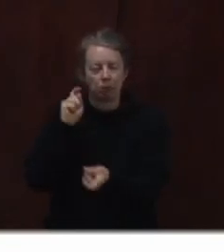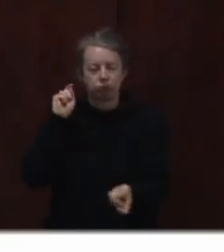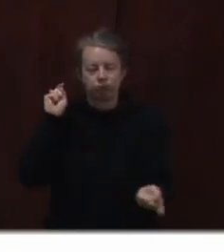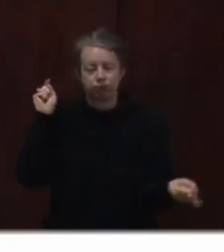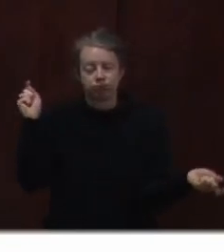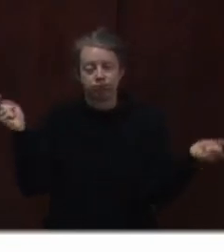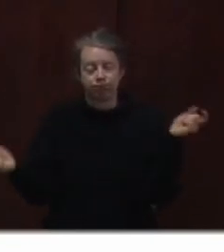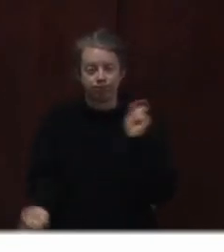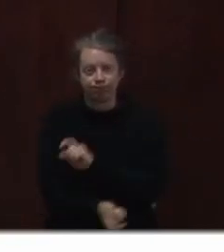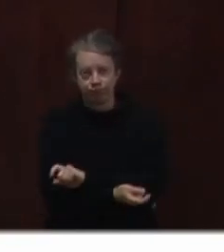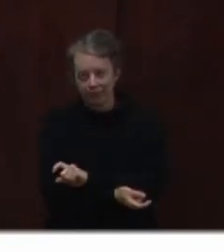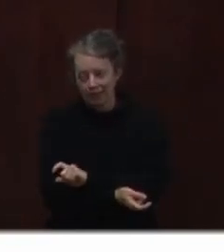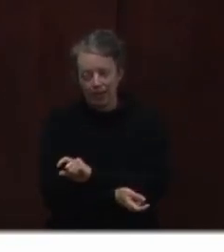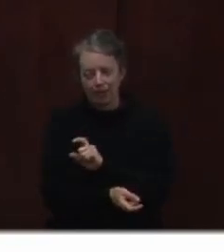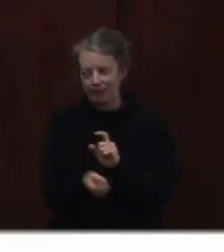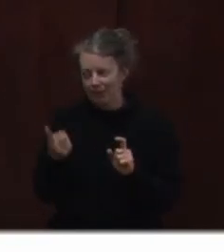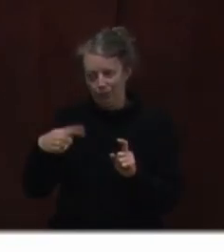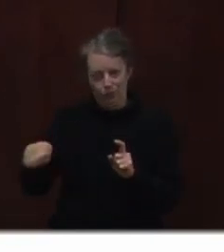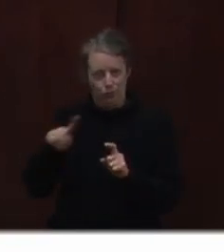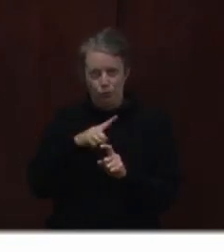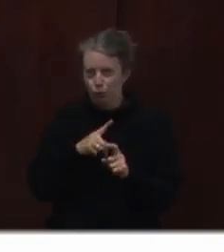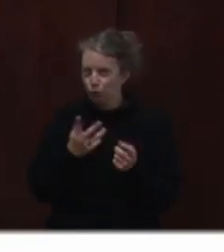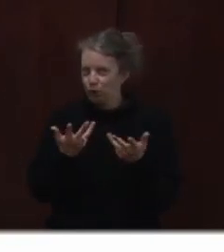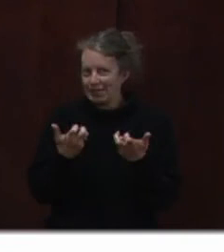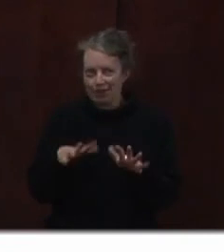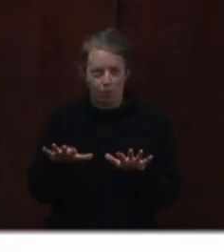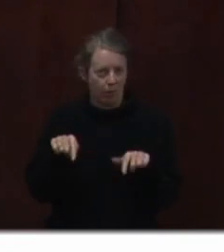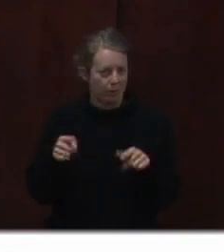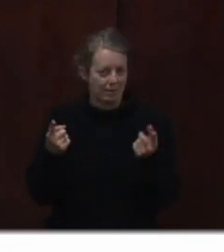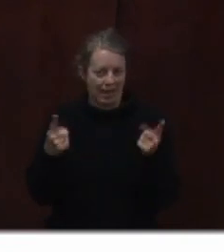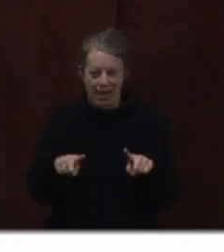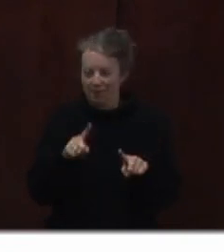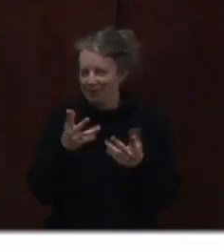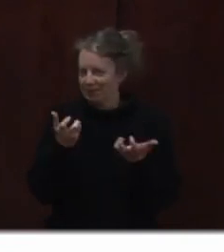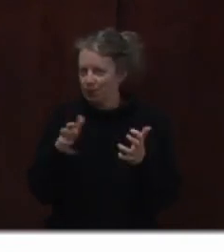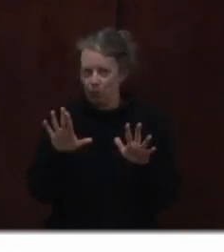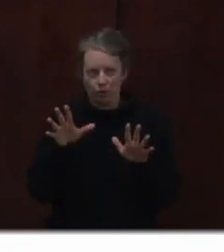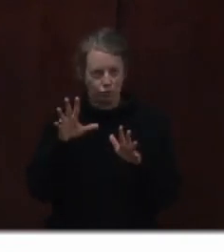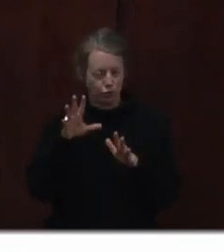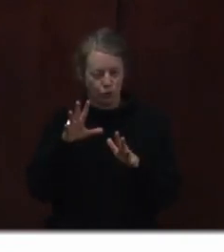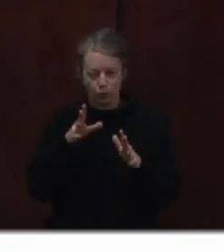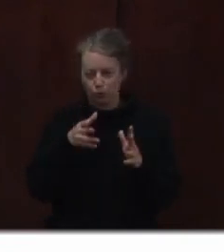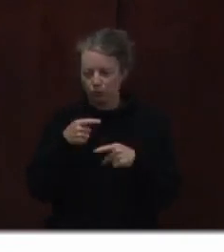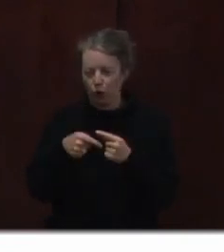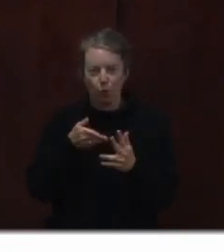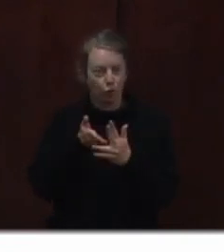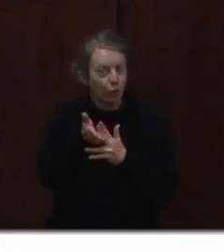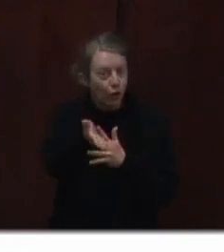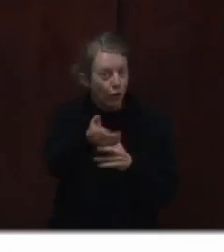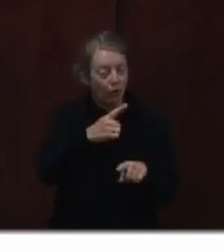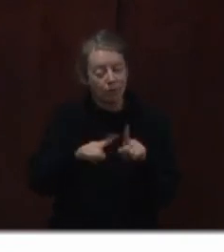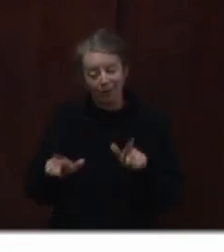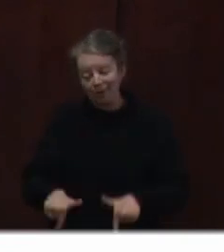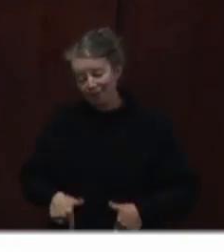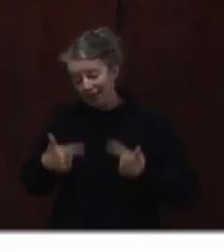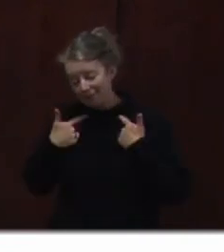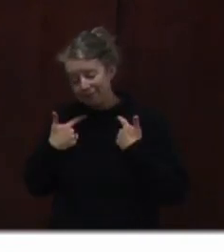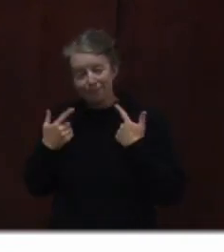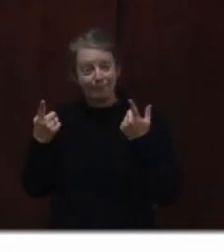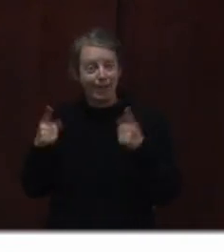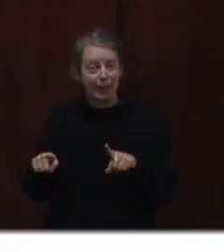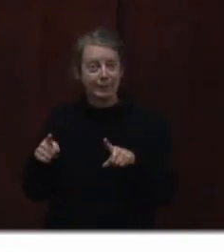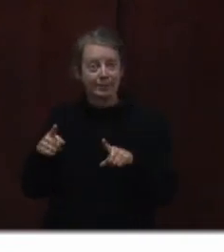us would have wished for or wanted to go through. But in life, we're often given things that we don't expect, and it's our job